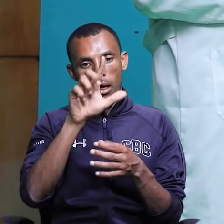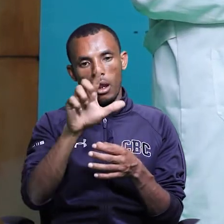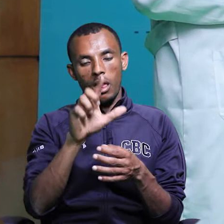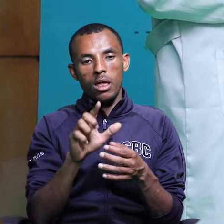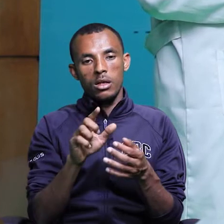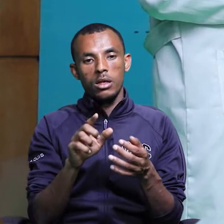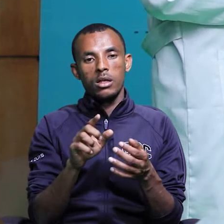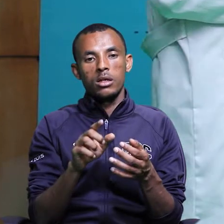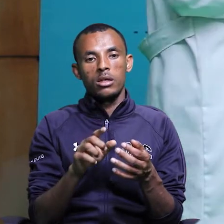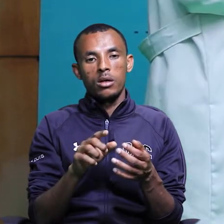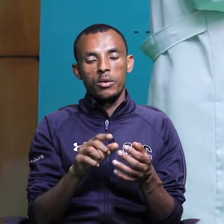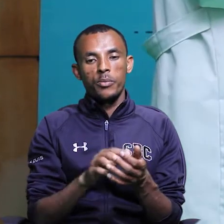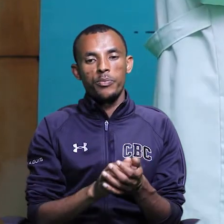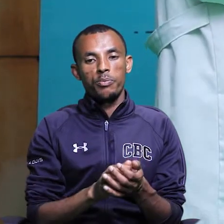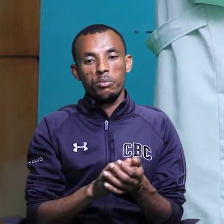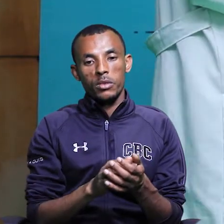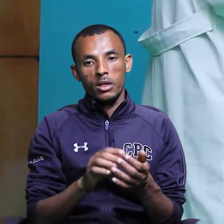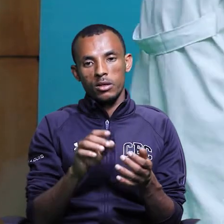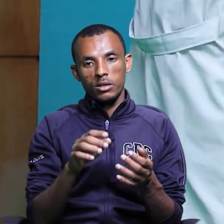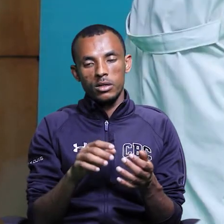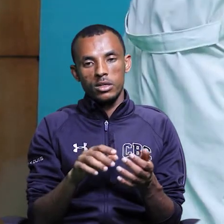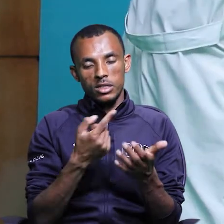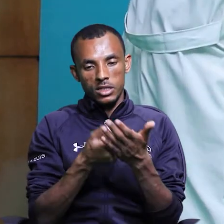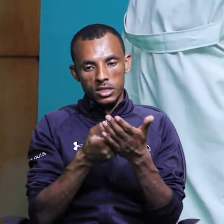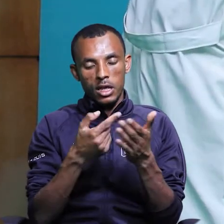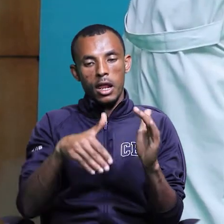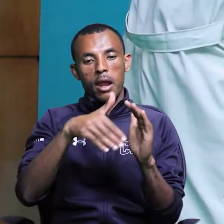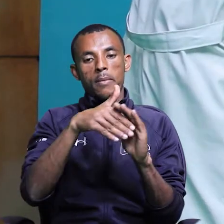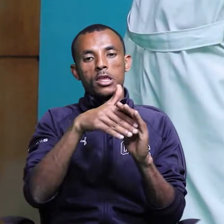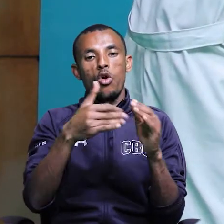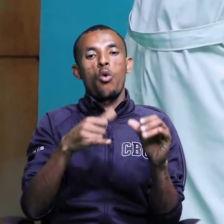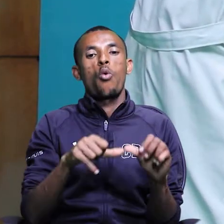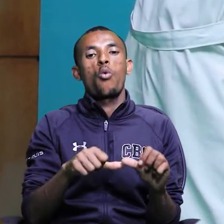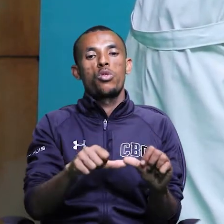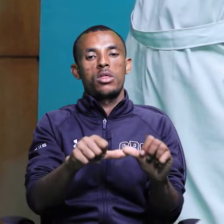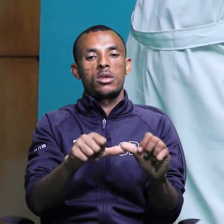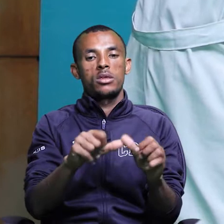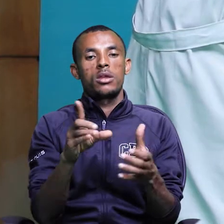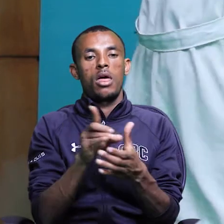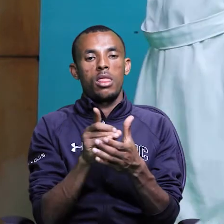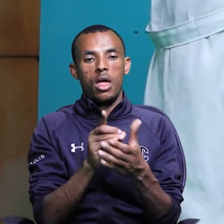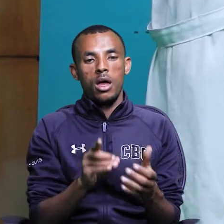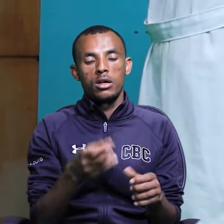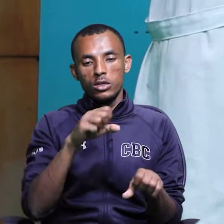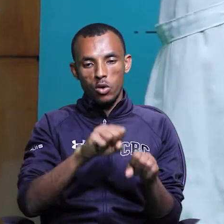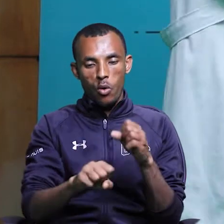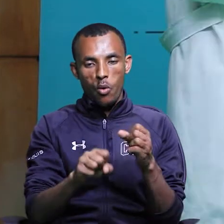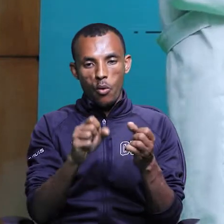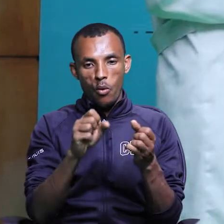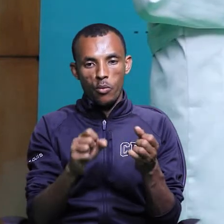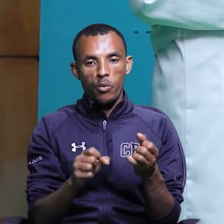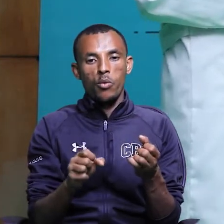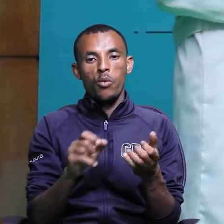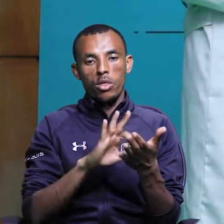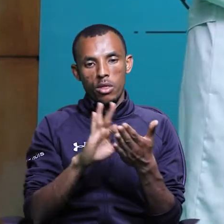have 0.3 liters. So this represents continuous. So quantitative